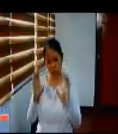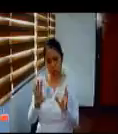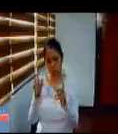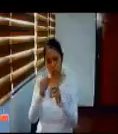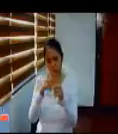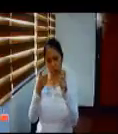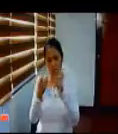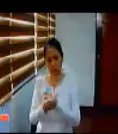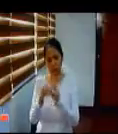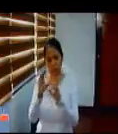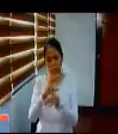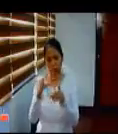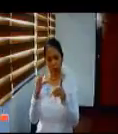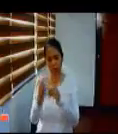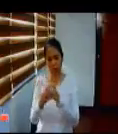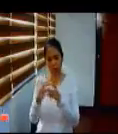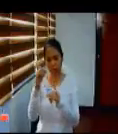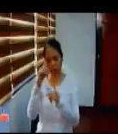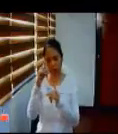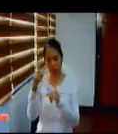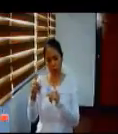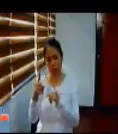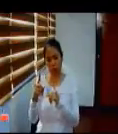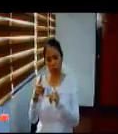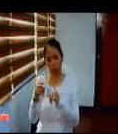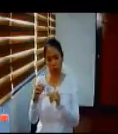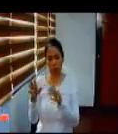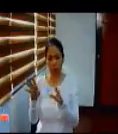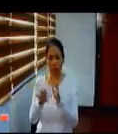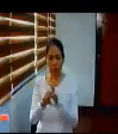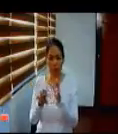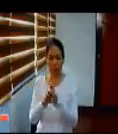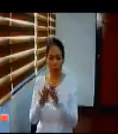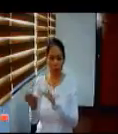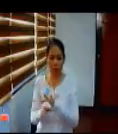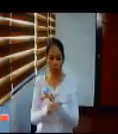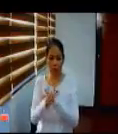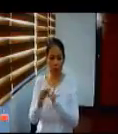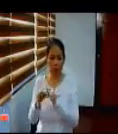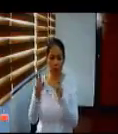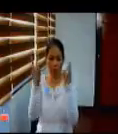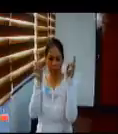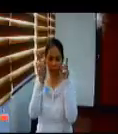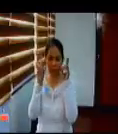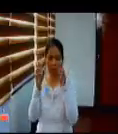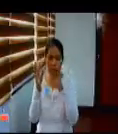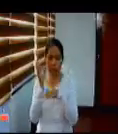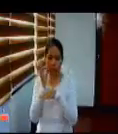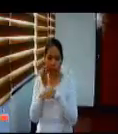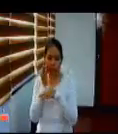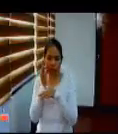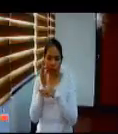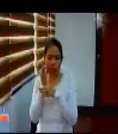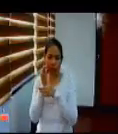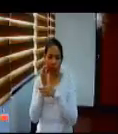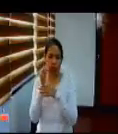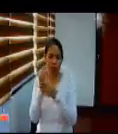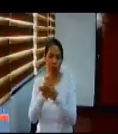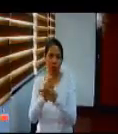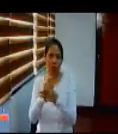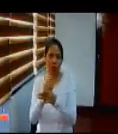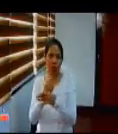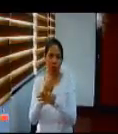for perishables like fisheries, vegetables, and fruits, the average losses would already be